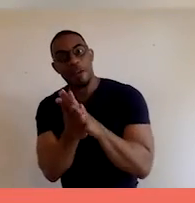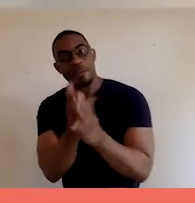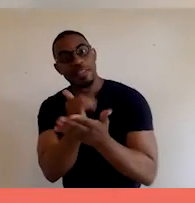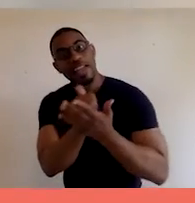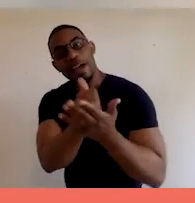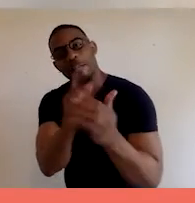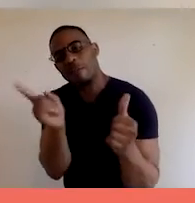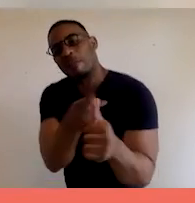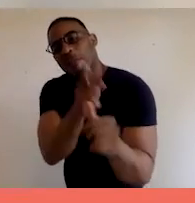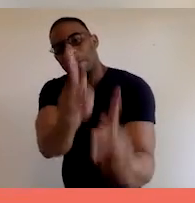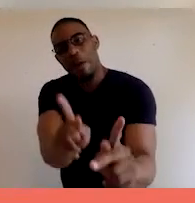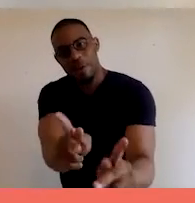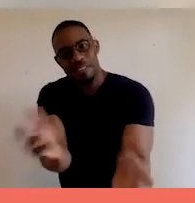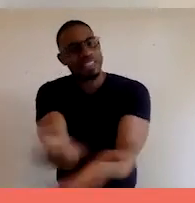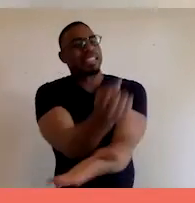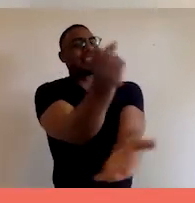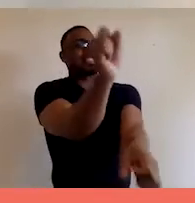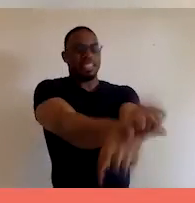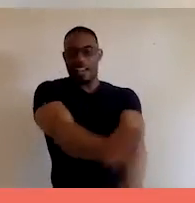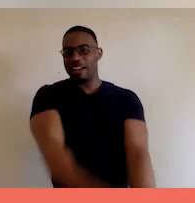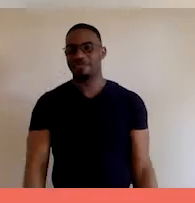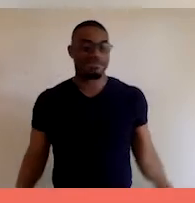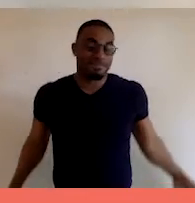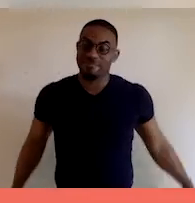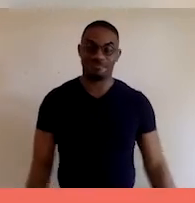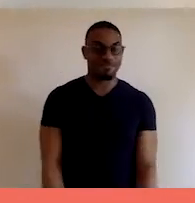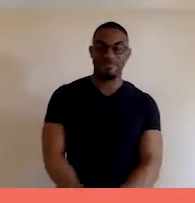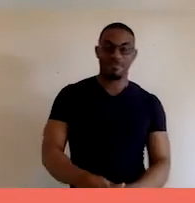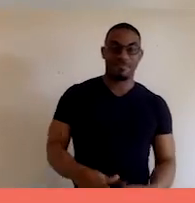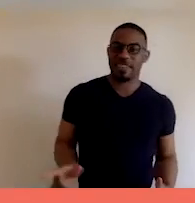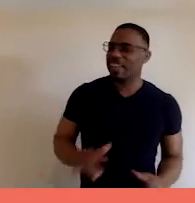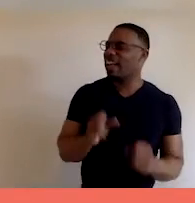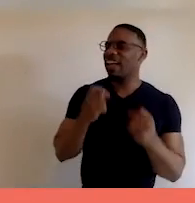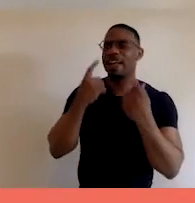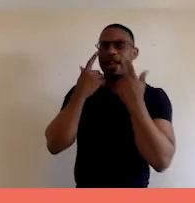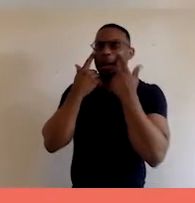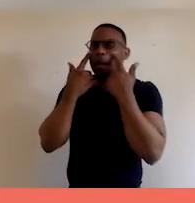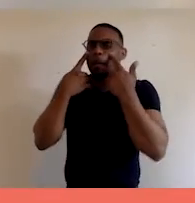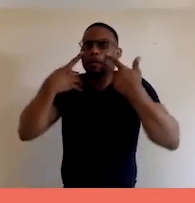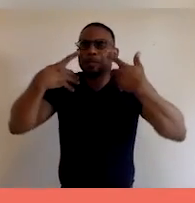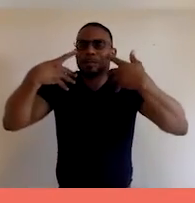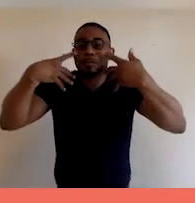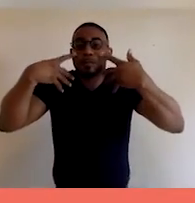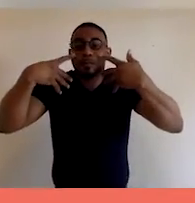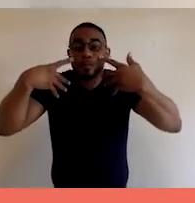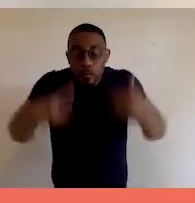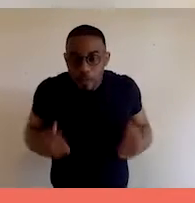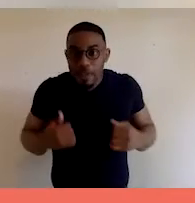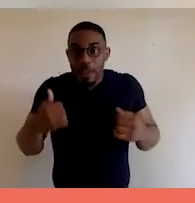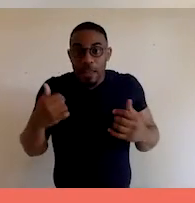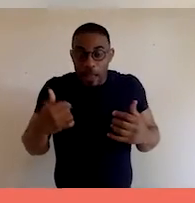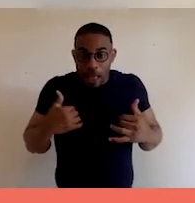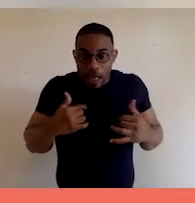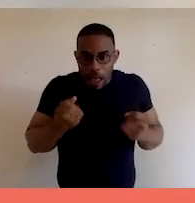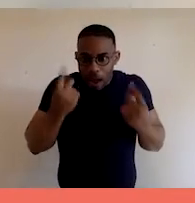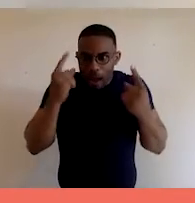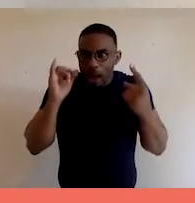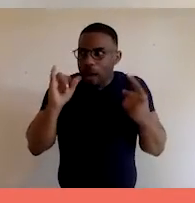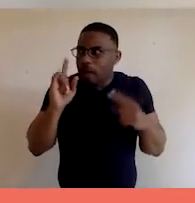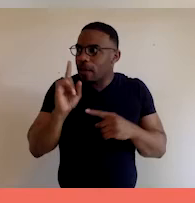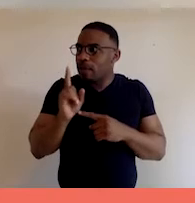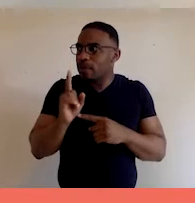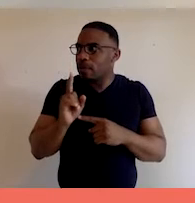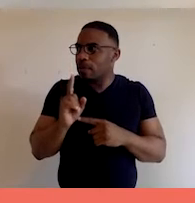help the very first person land their first job in tech. They had tears well up in their eyes. And I realized at that